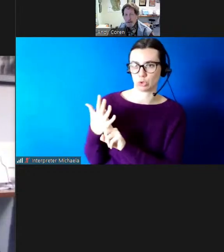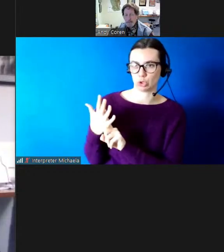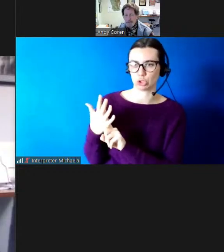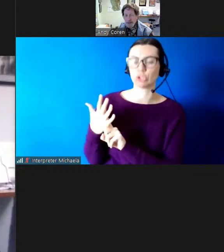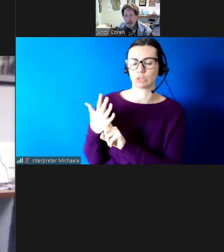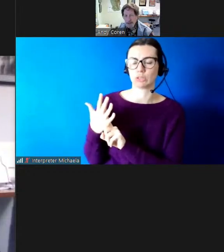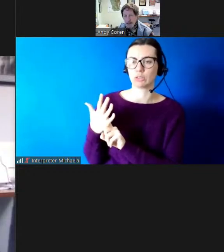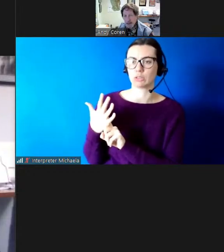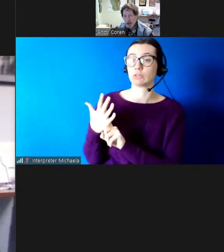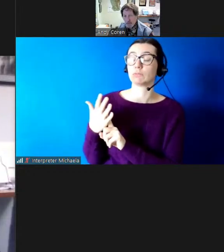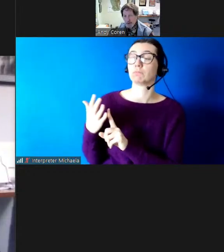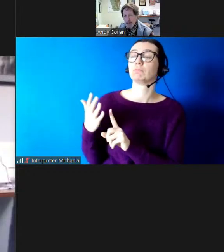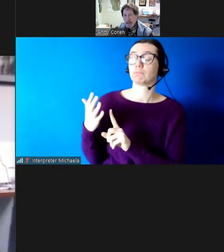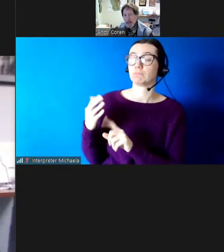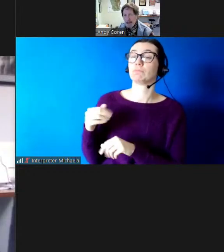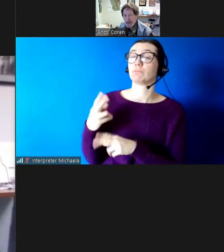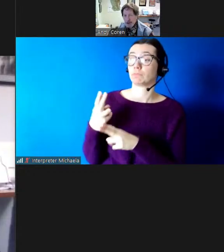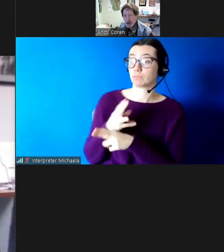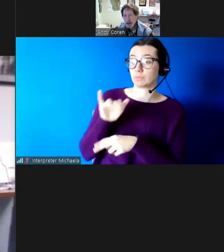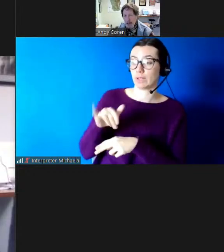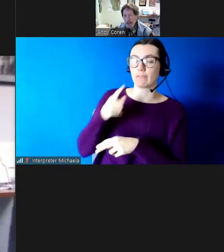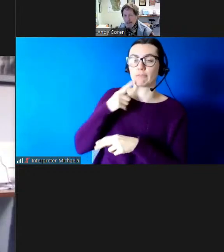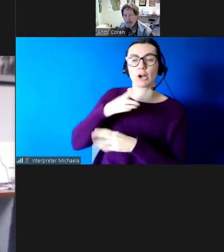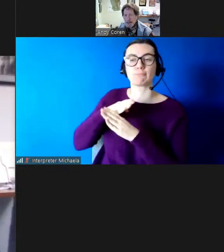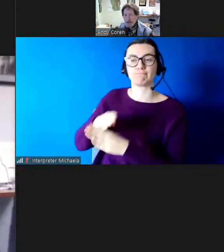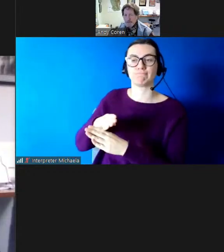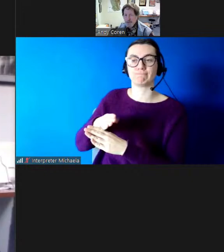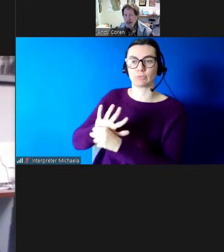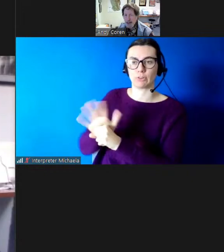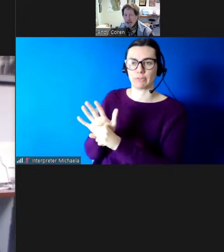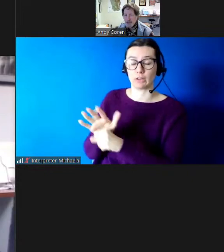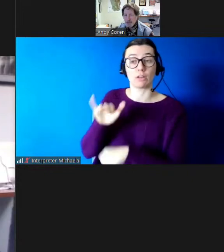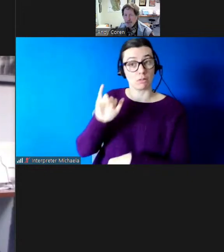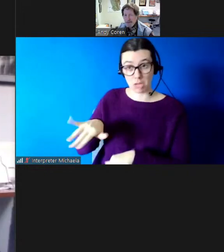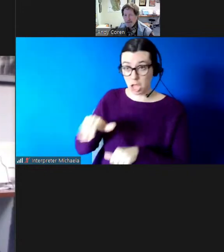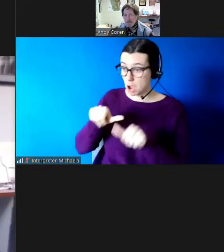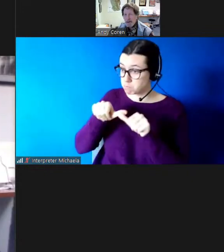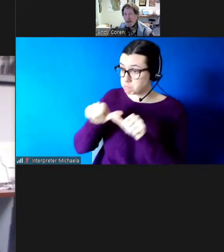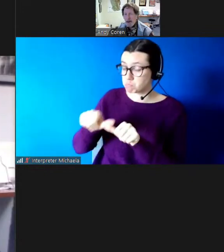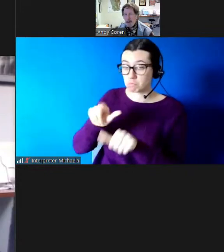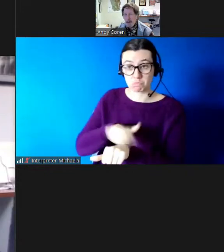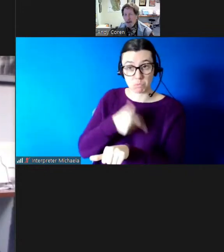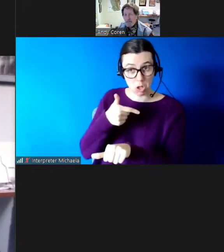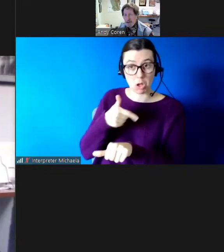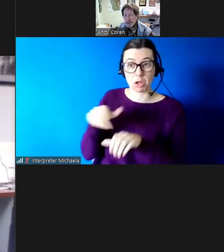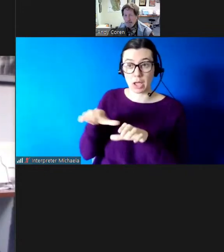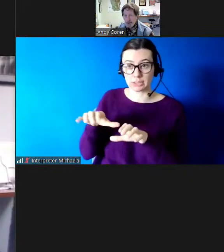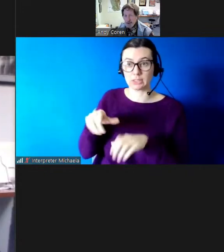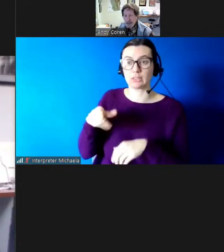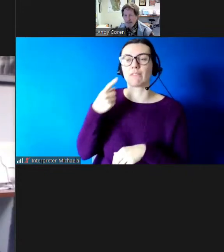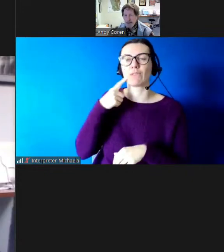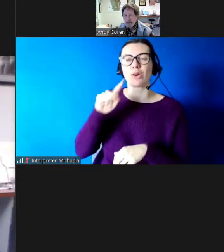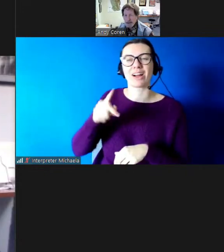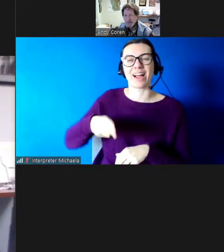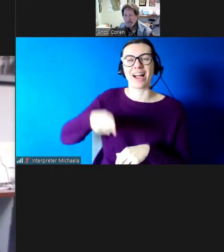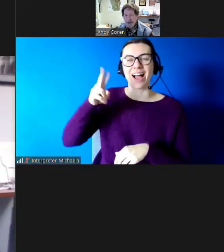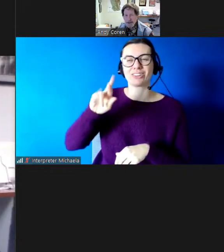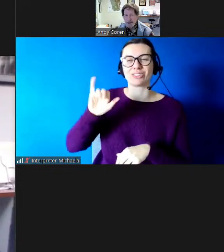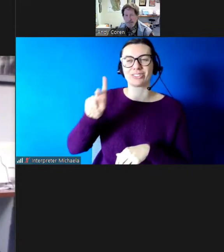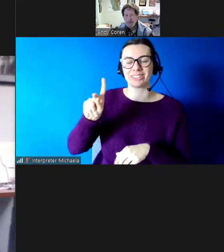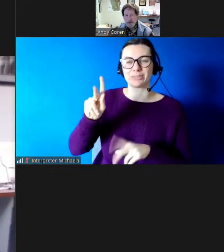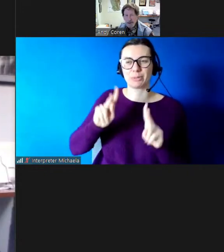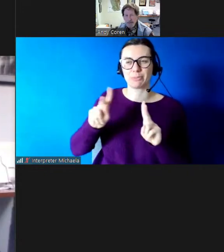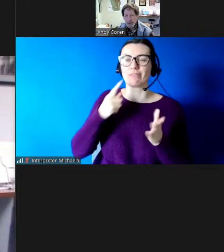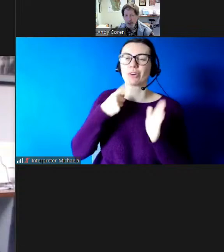prevention of the COVID. And it's long-acting, but it's for the highest risk people, for example, transplant